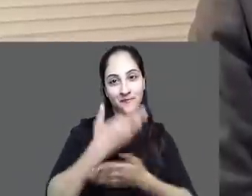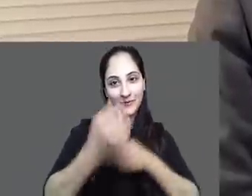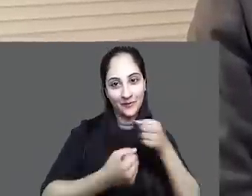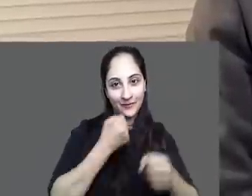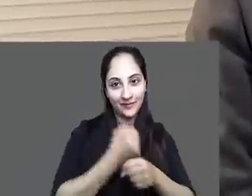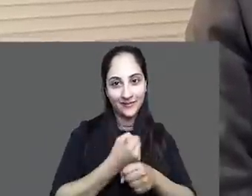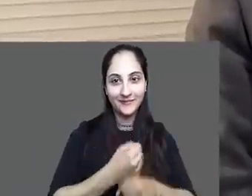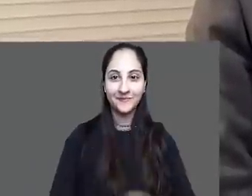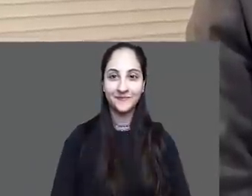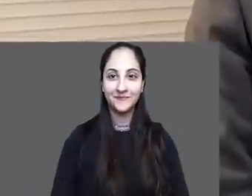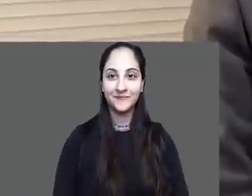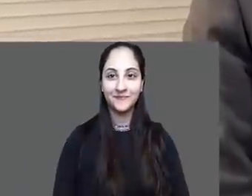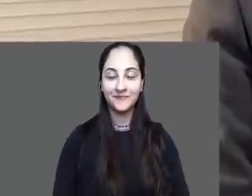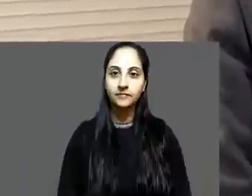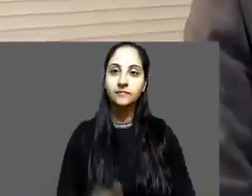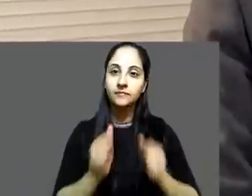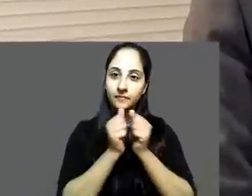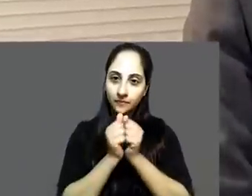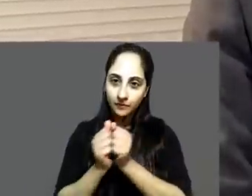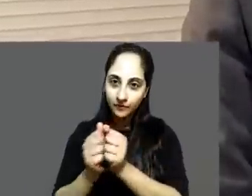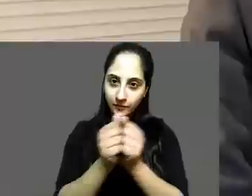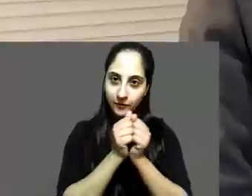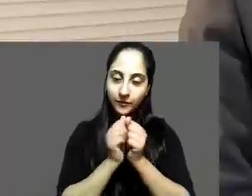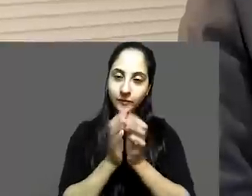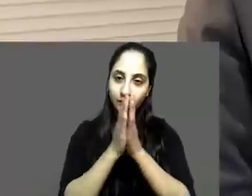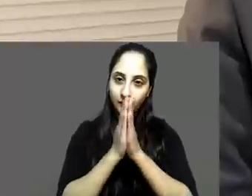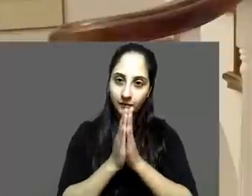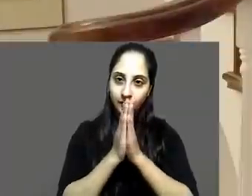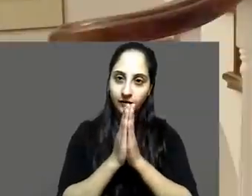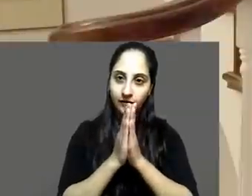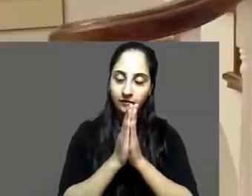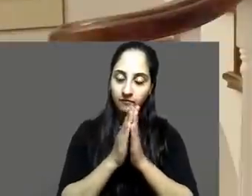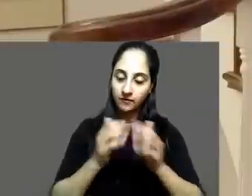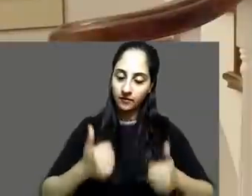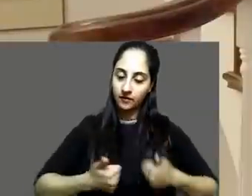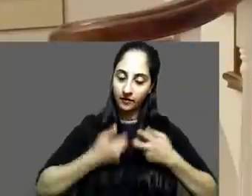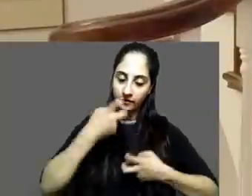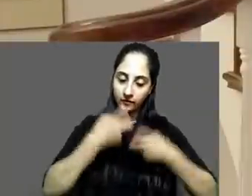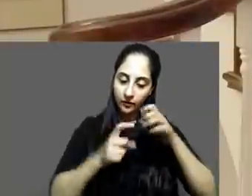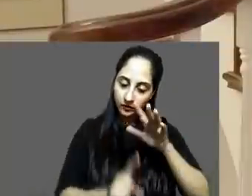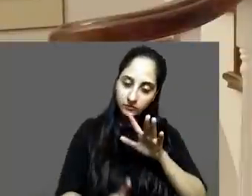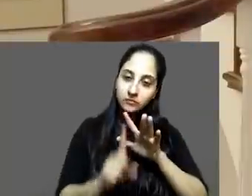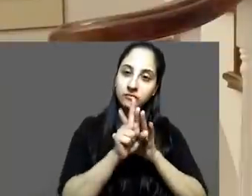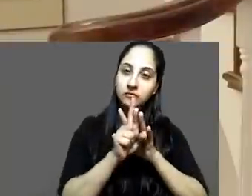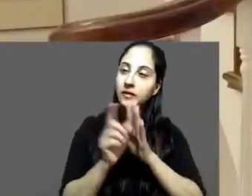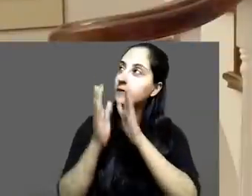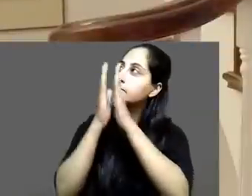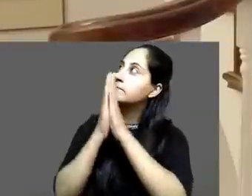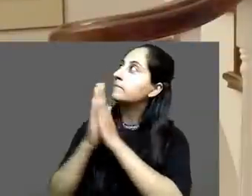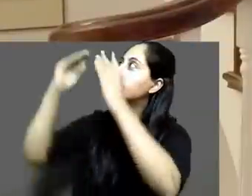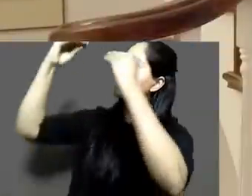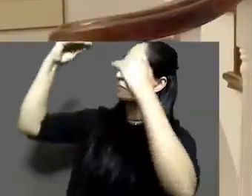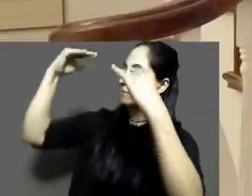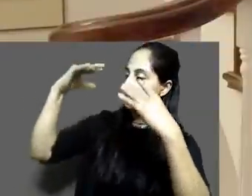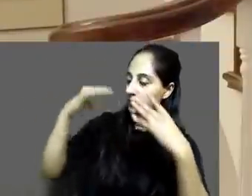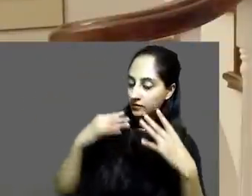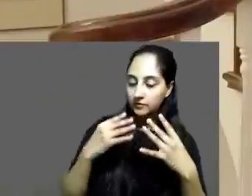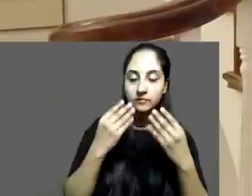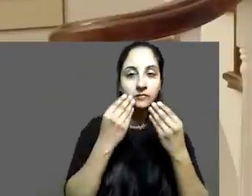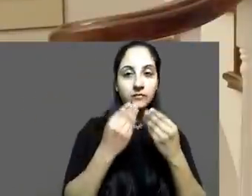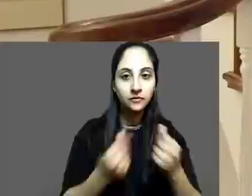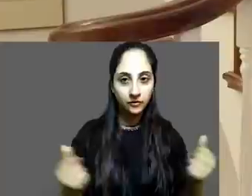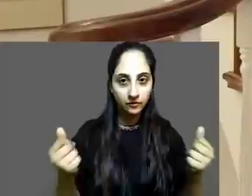sincere, love-filled Nowruz Mubarak. Let us also pray for our Mushkil Asan, for